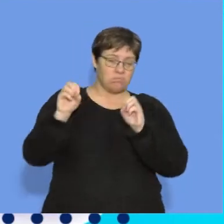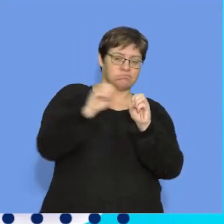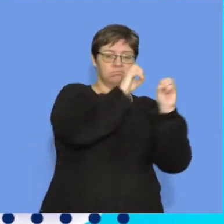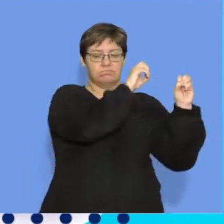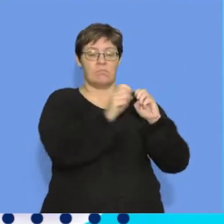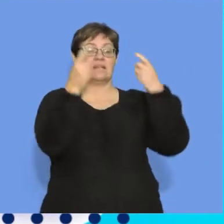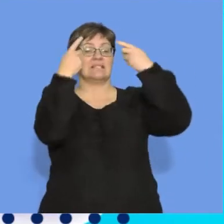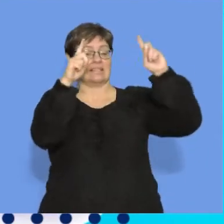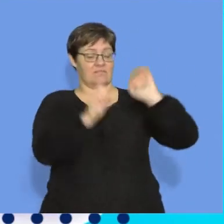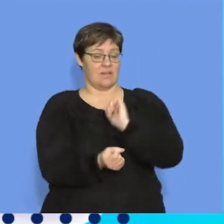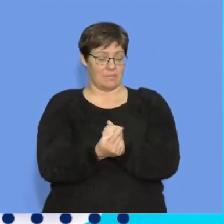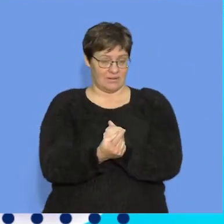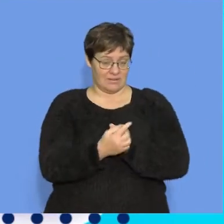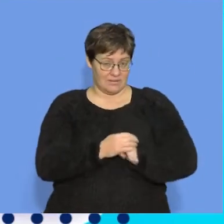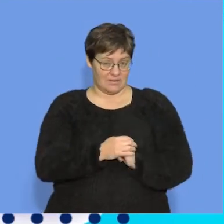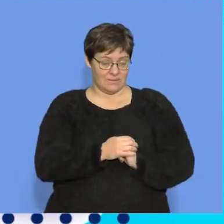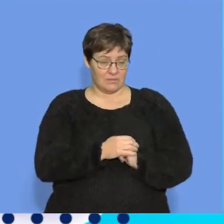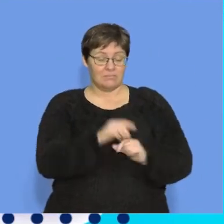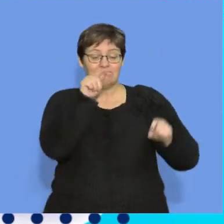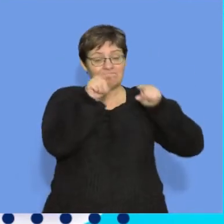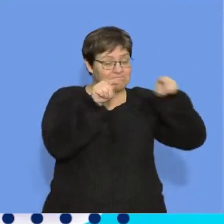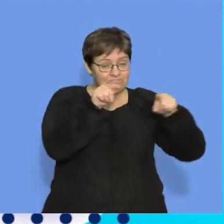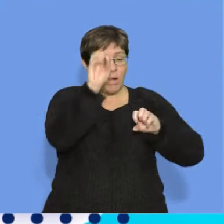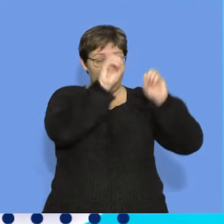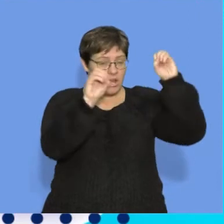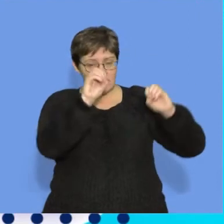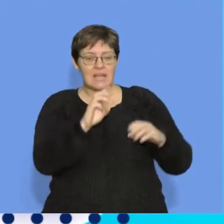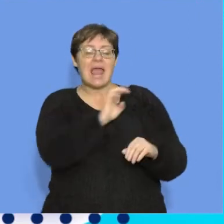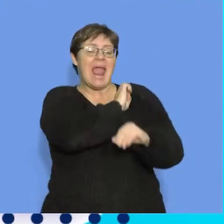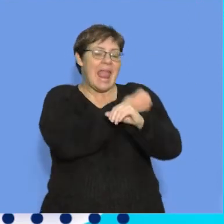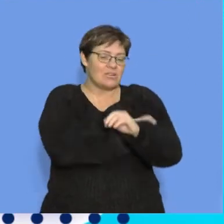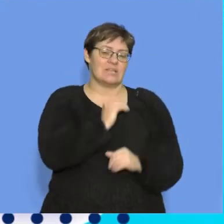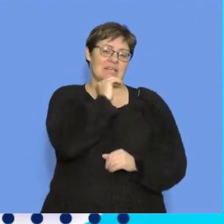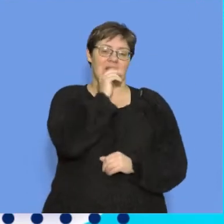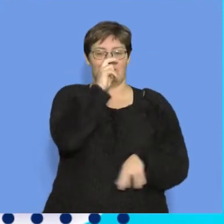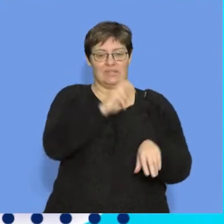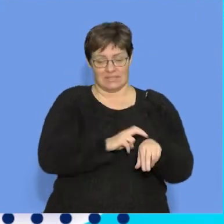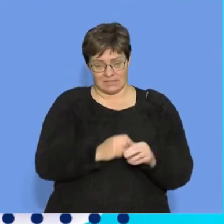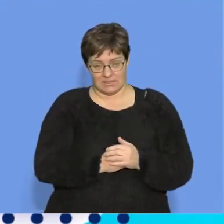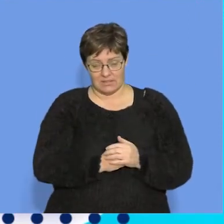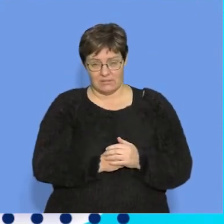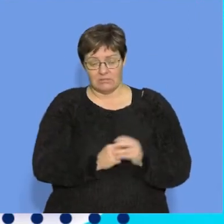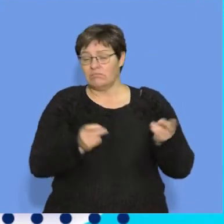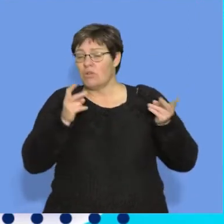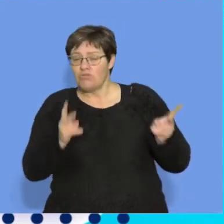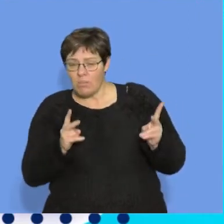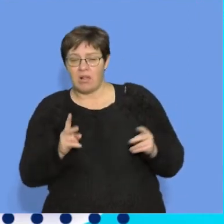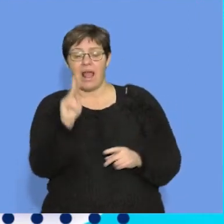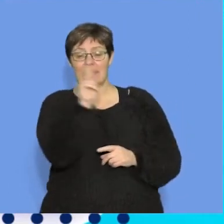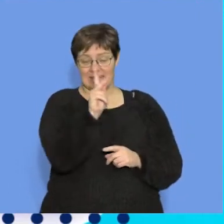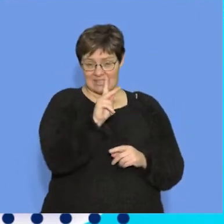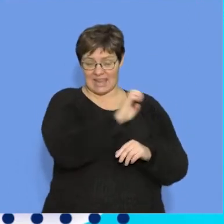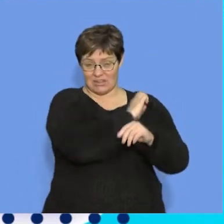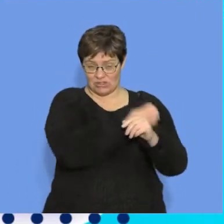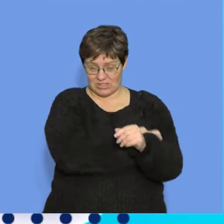be successful. Those molecules need to have enough energy. Usually, that's kinetic energy.